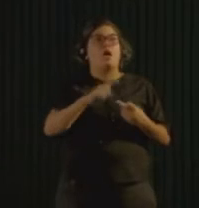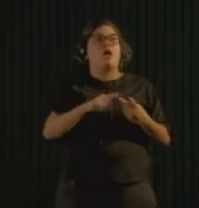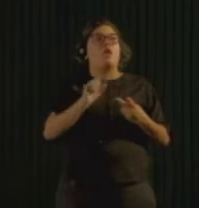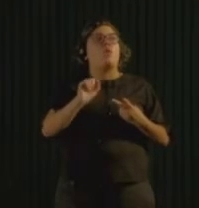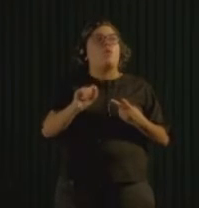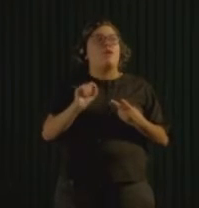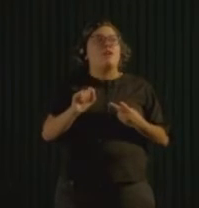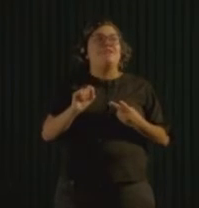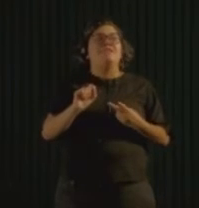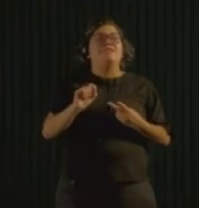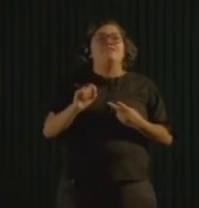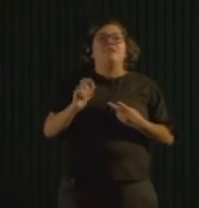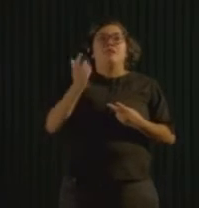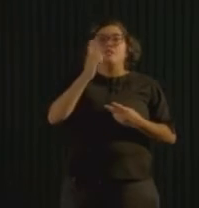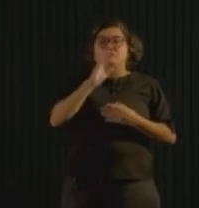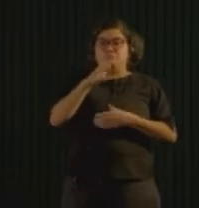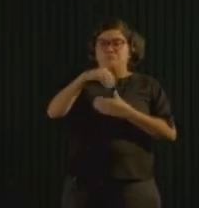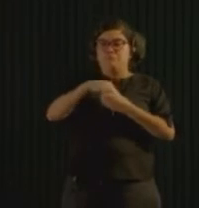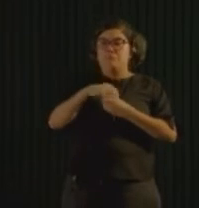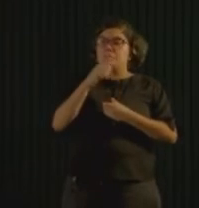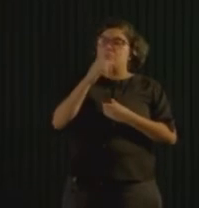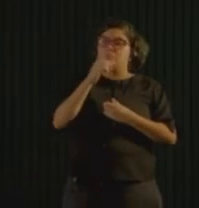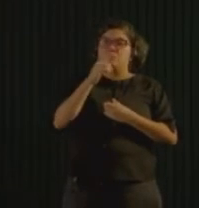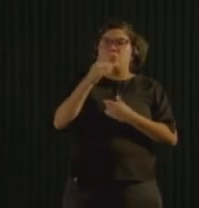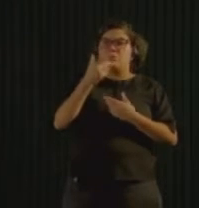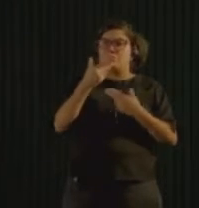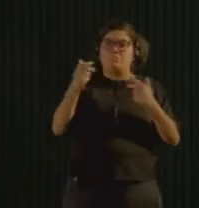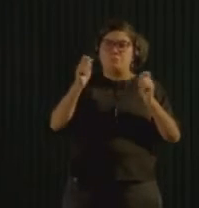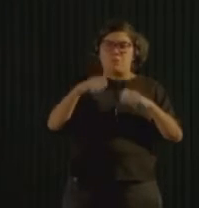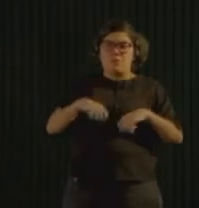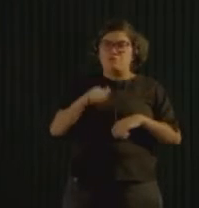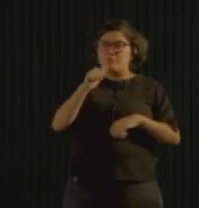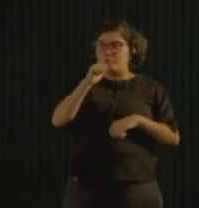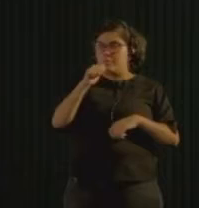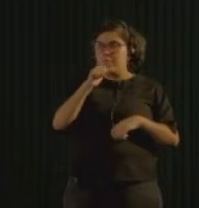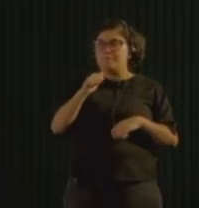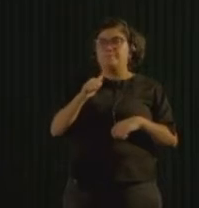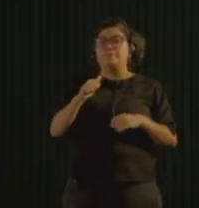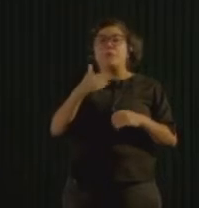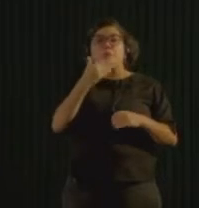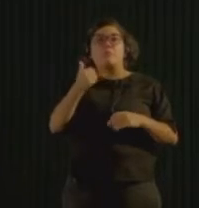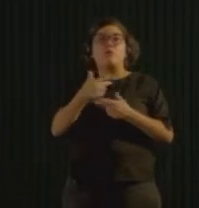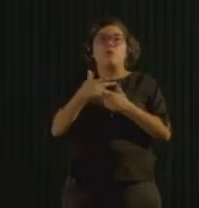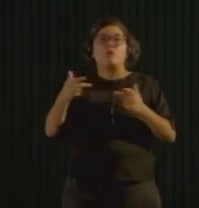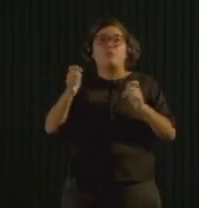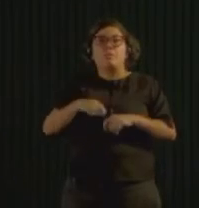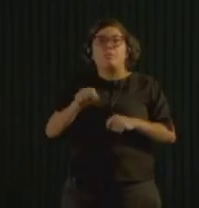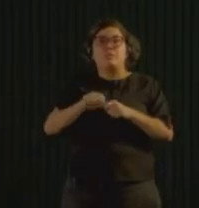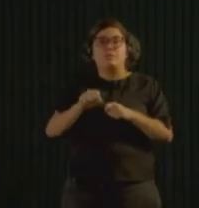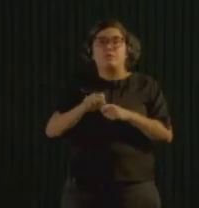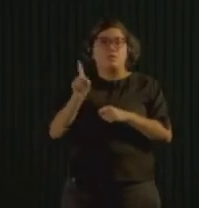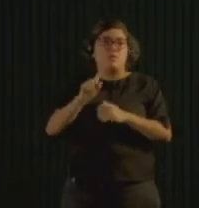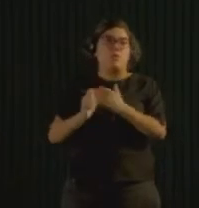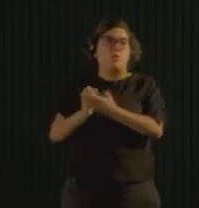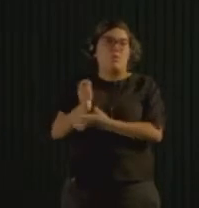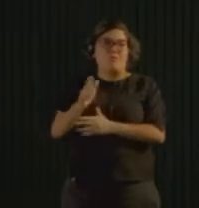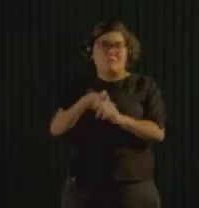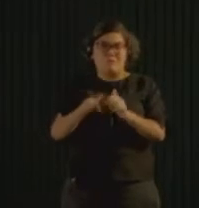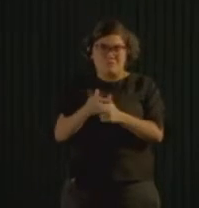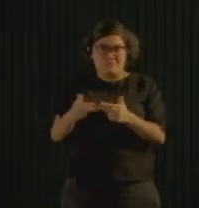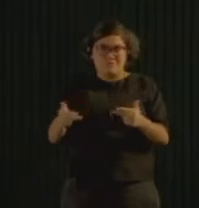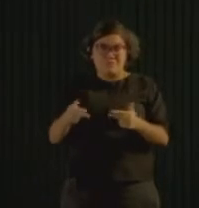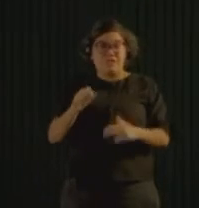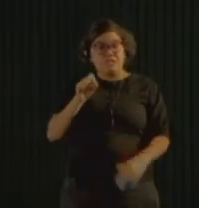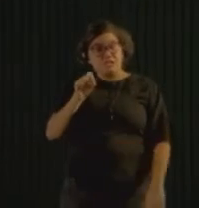drink. Now, the very best thing we can do is not buy the object at all. Then, after that, it's reuse. Reuse is where you value